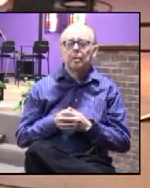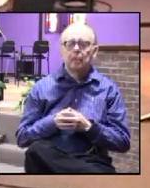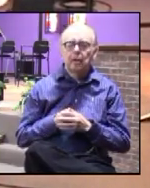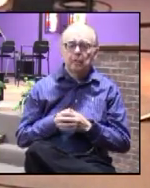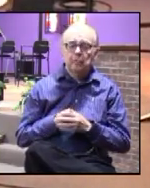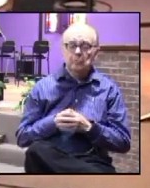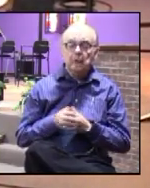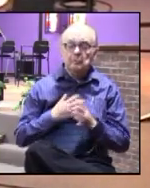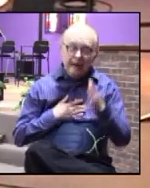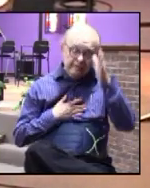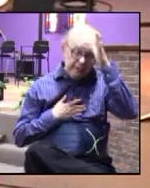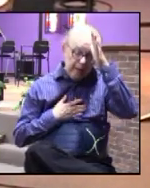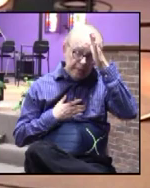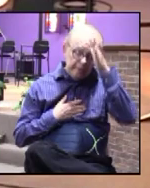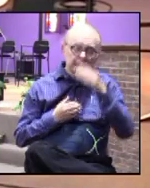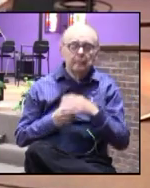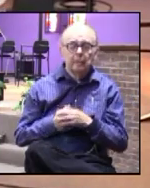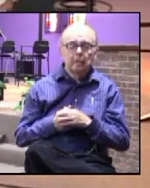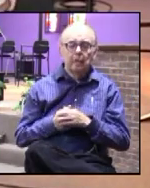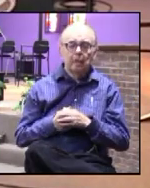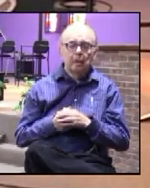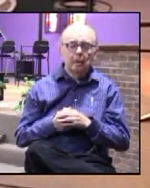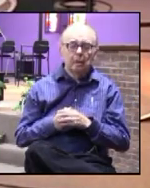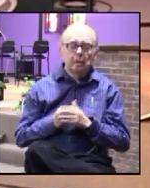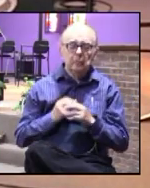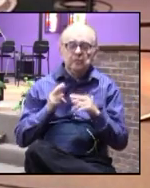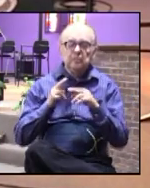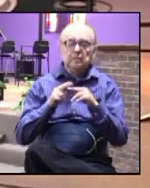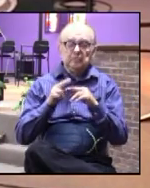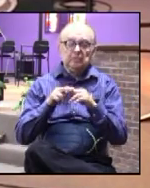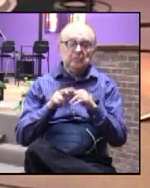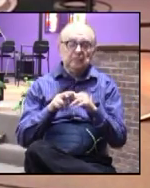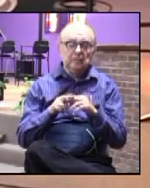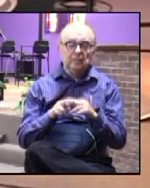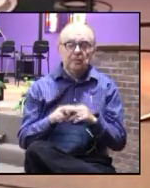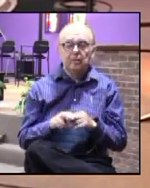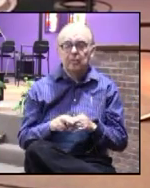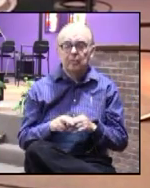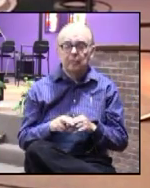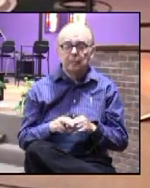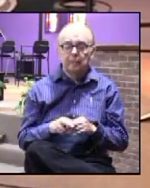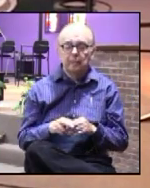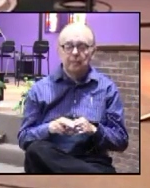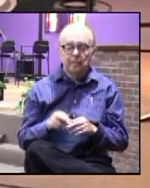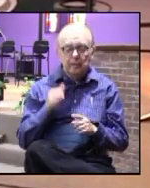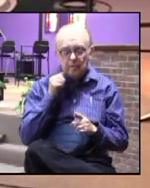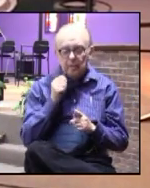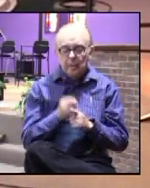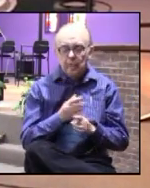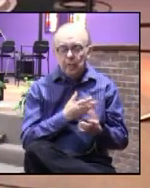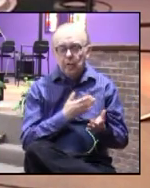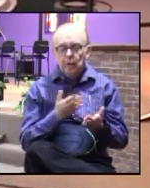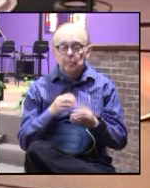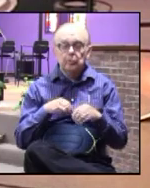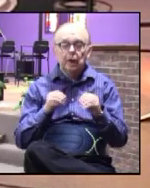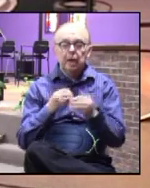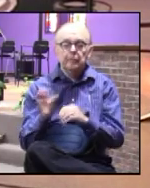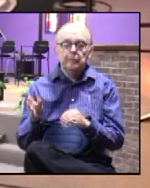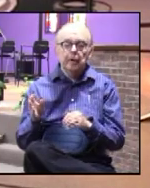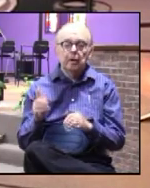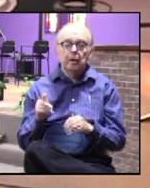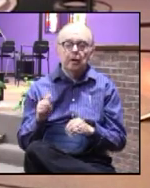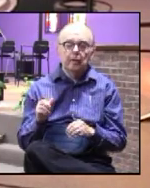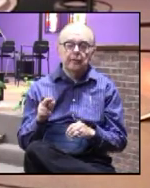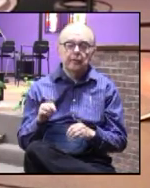My dad was gaining weight. My sister bought him a pair of pants.